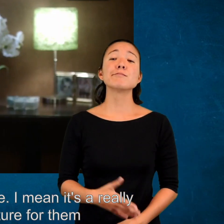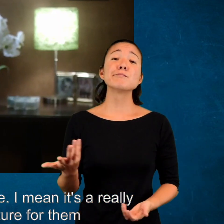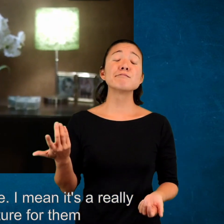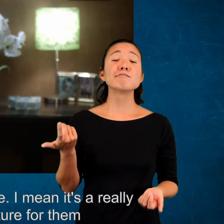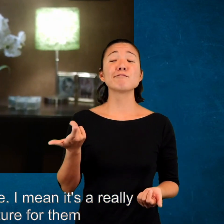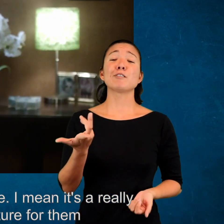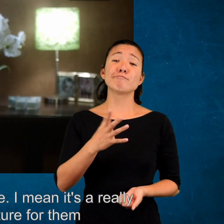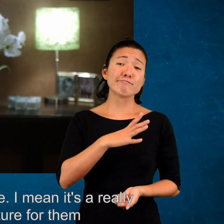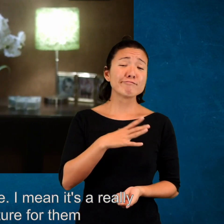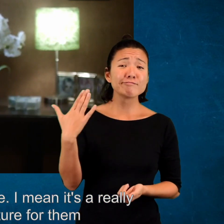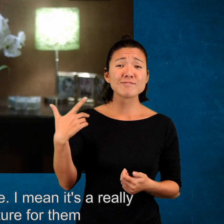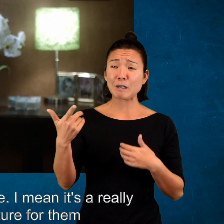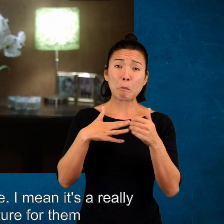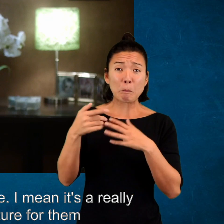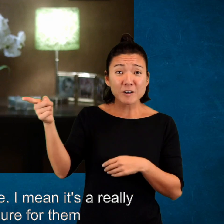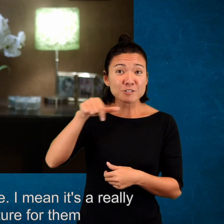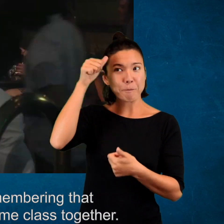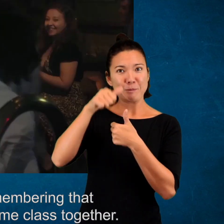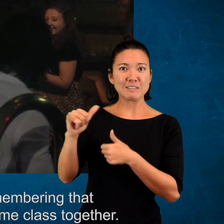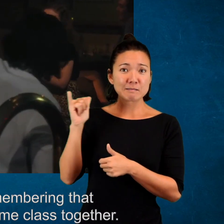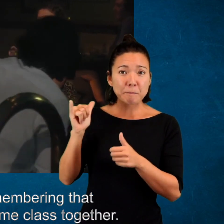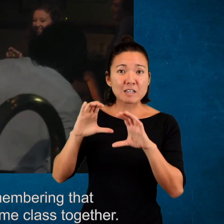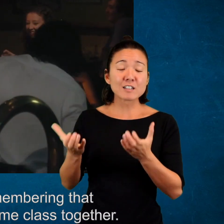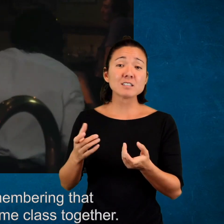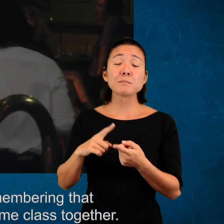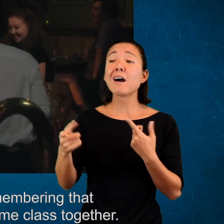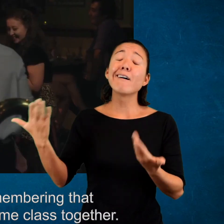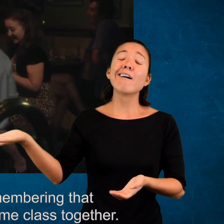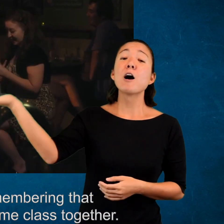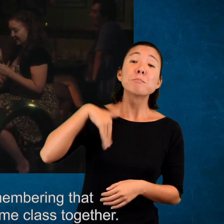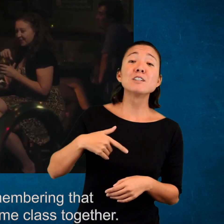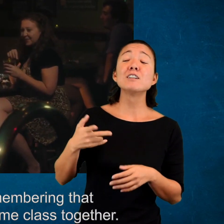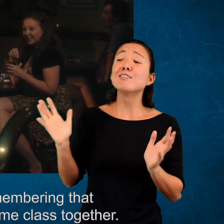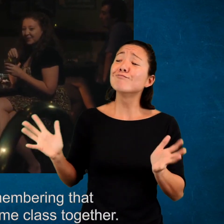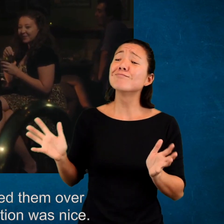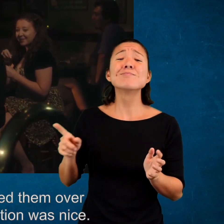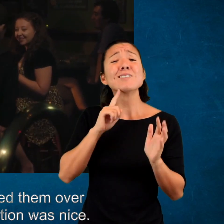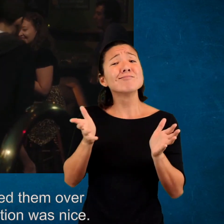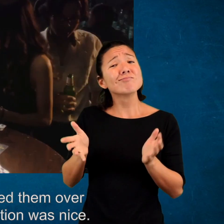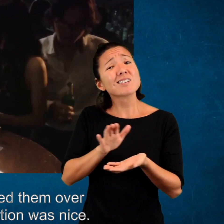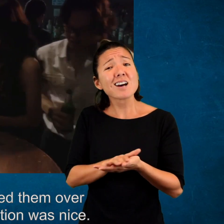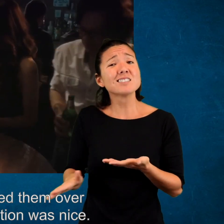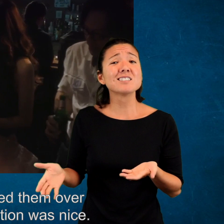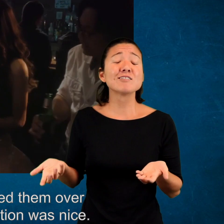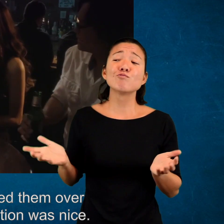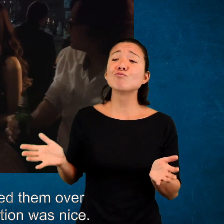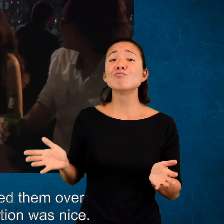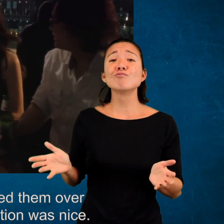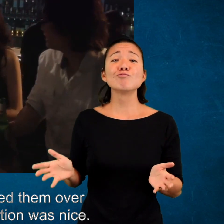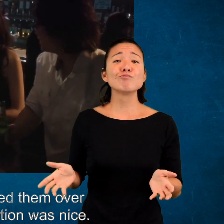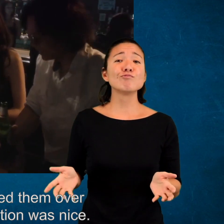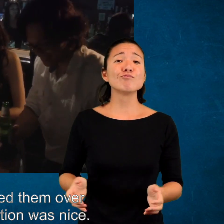it's a really friendly gesture for them not really remembering that we were in the same class together. So we invited them over and conversation